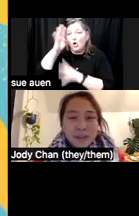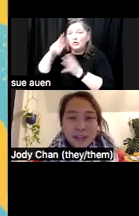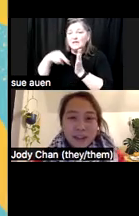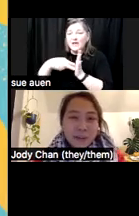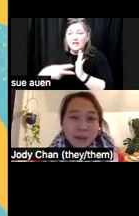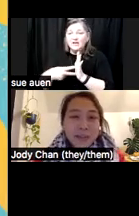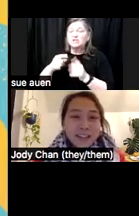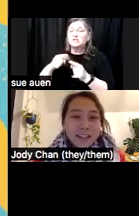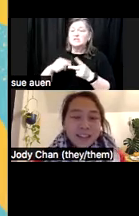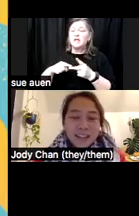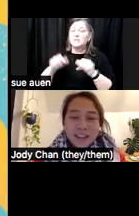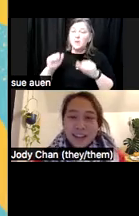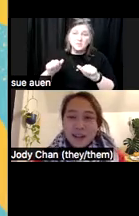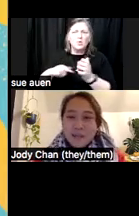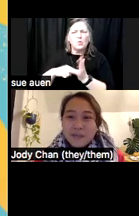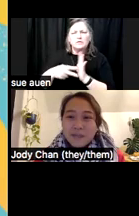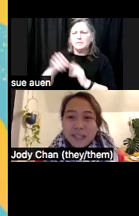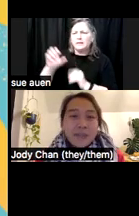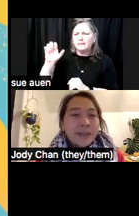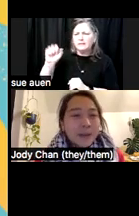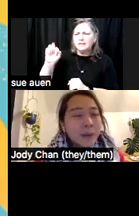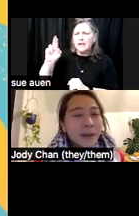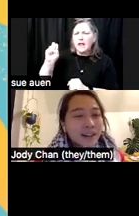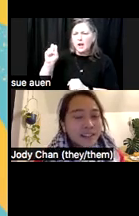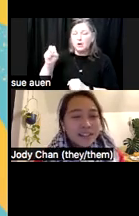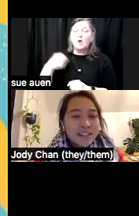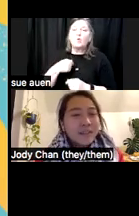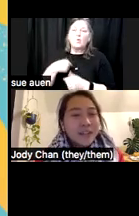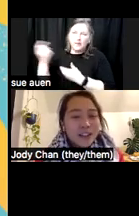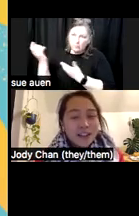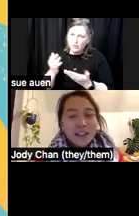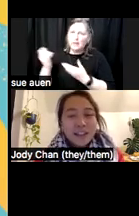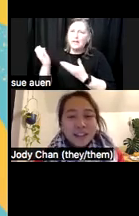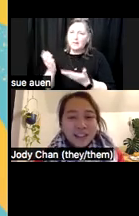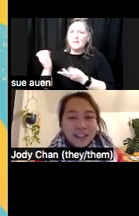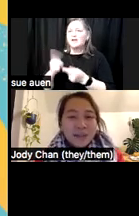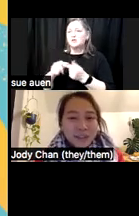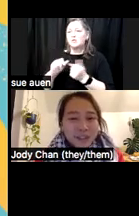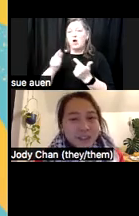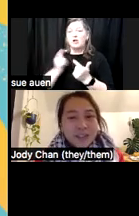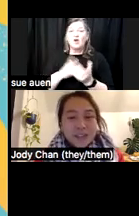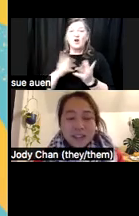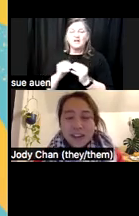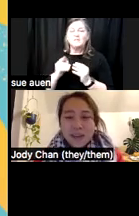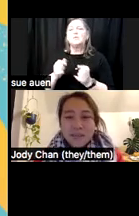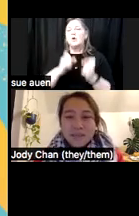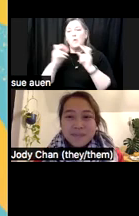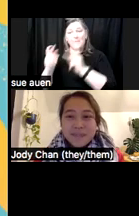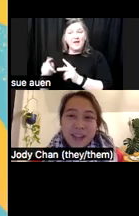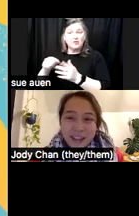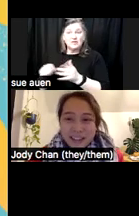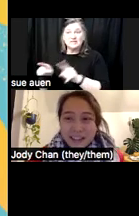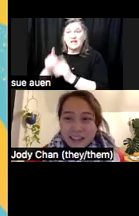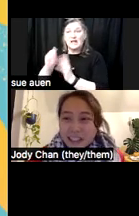possibilities of what care may be. And it's something that we bring back to every gathering and that we return to.